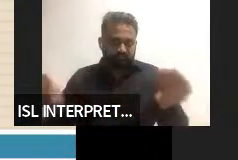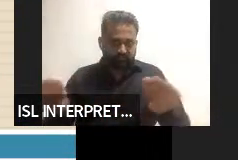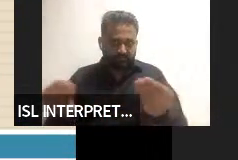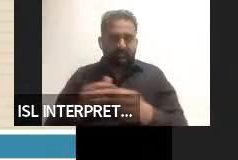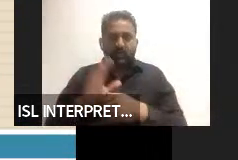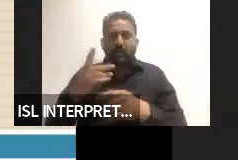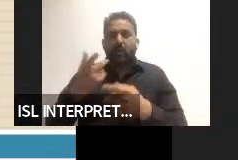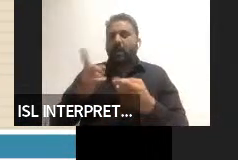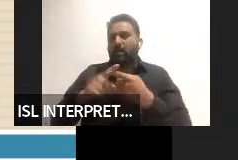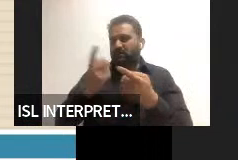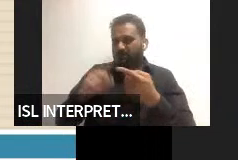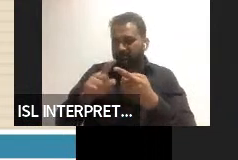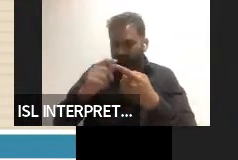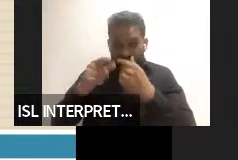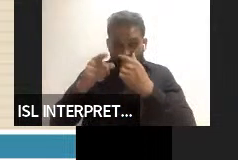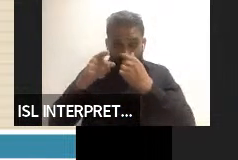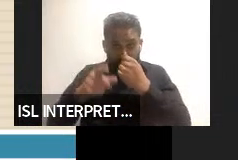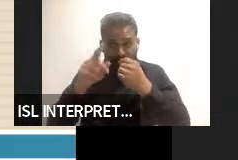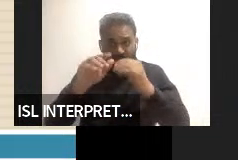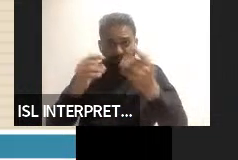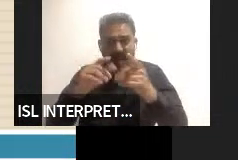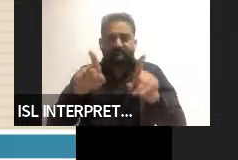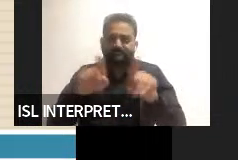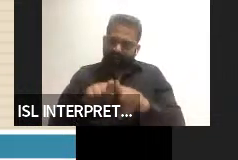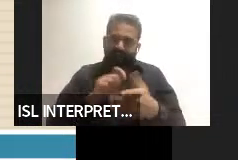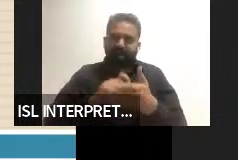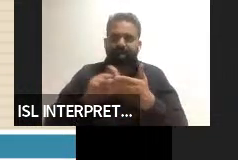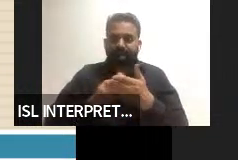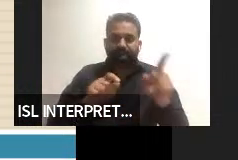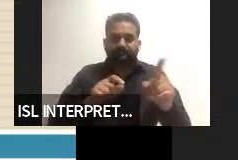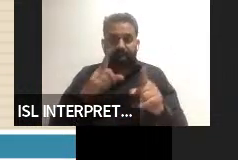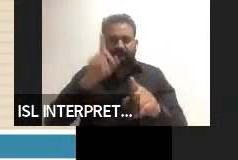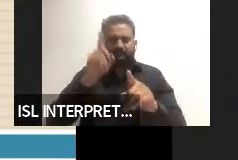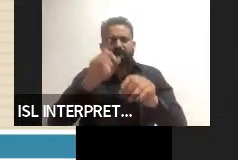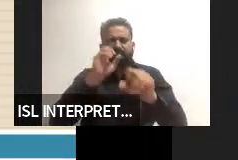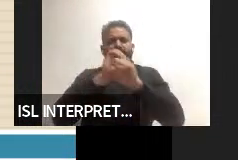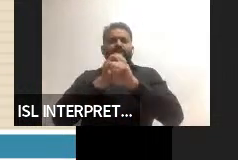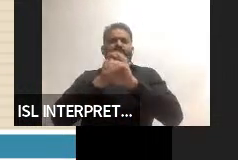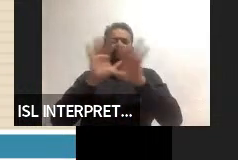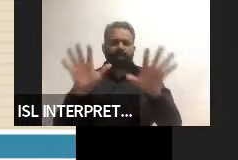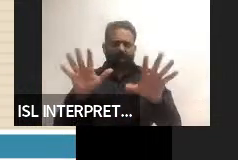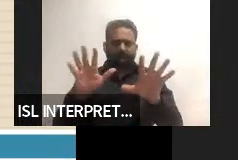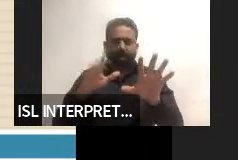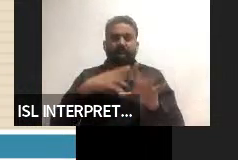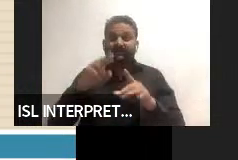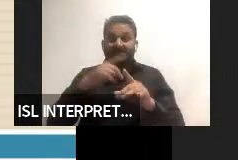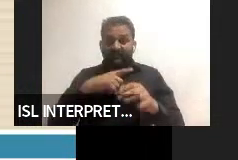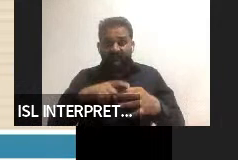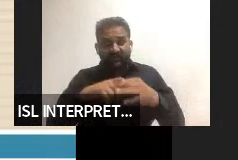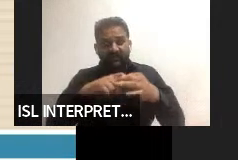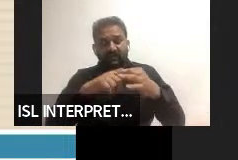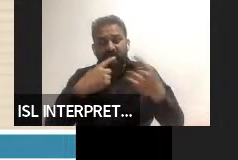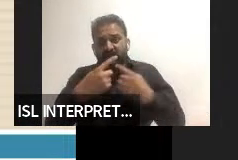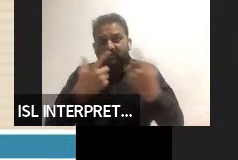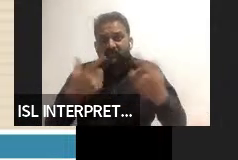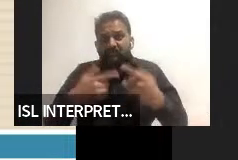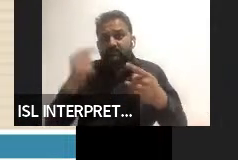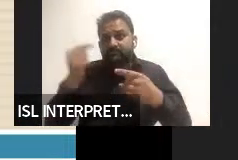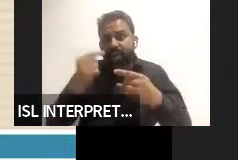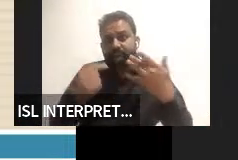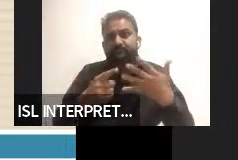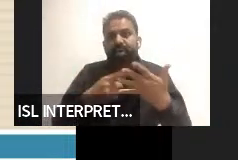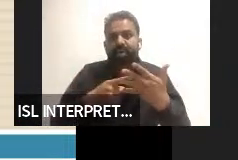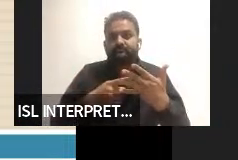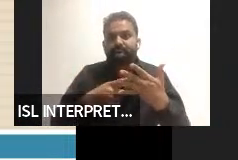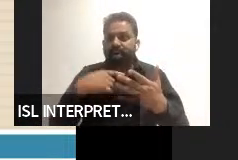and all. So that's how you should write it. But it should be clear that what you are asking. These points are also very